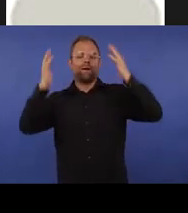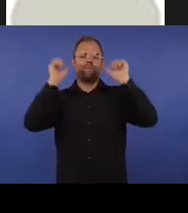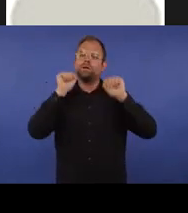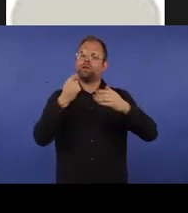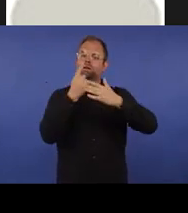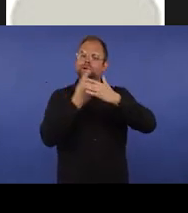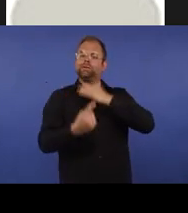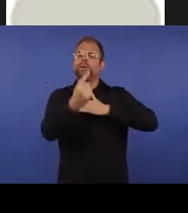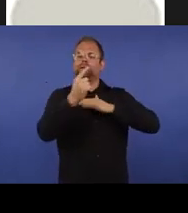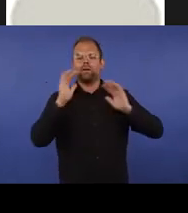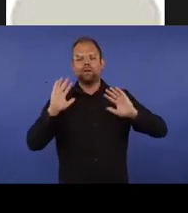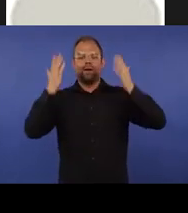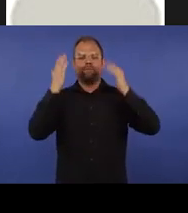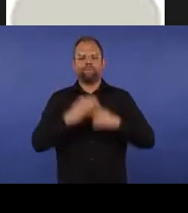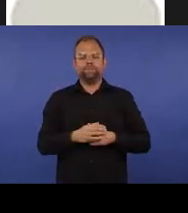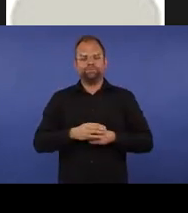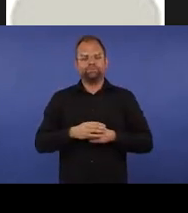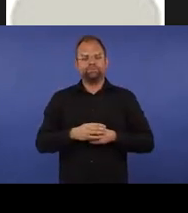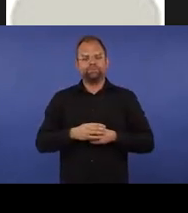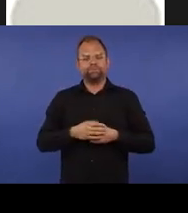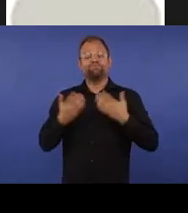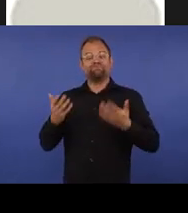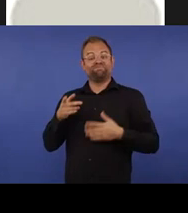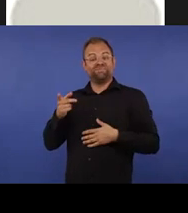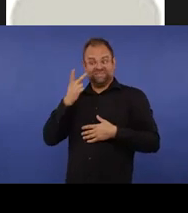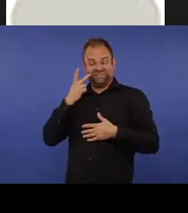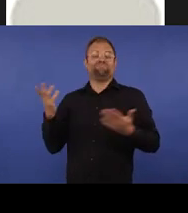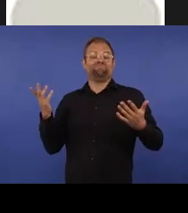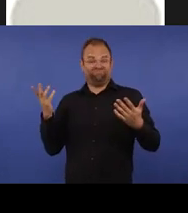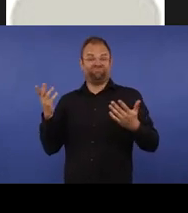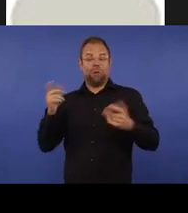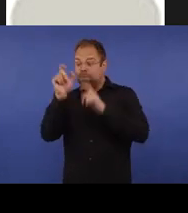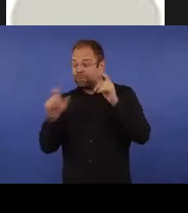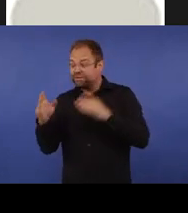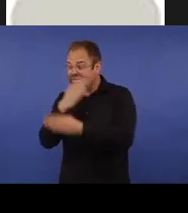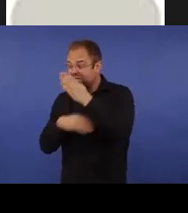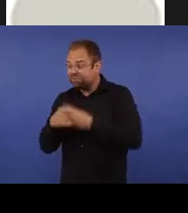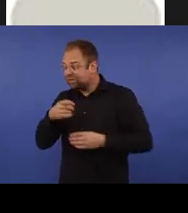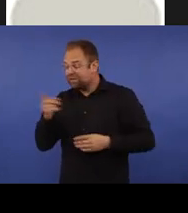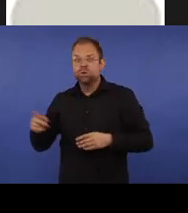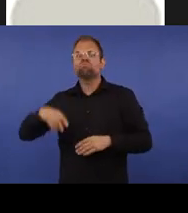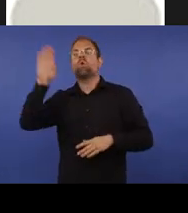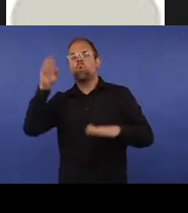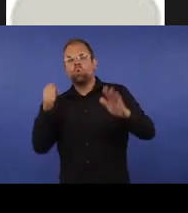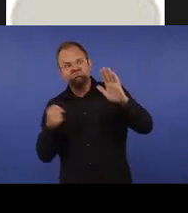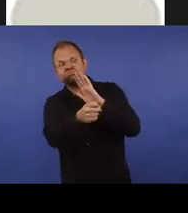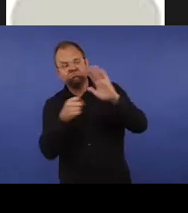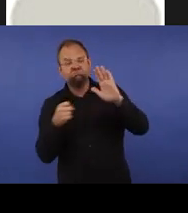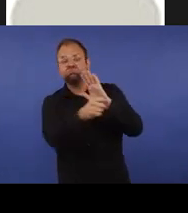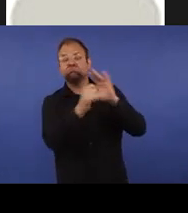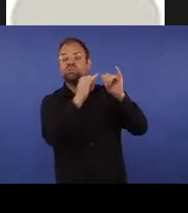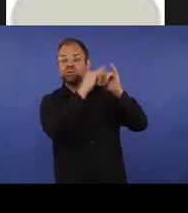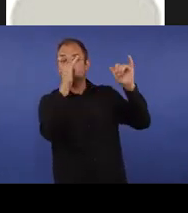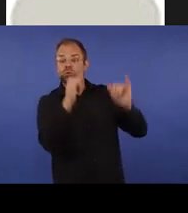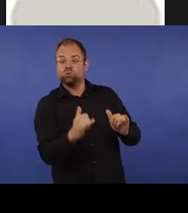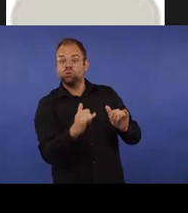institutions. I mean, while they're in hospitals, they can automatically be transferred to